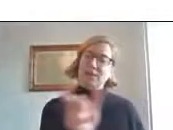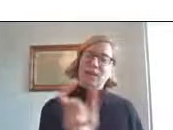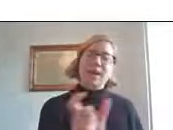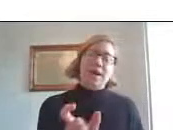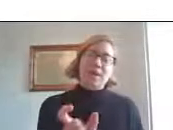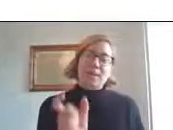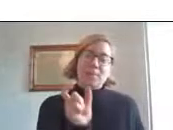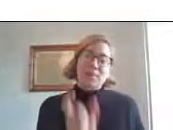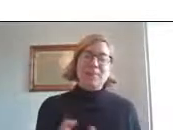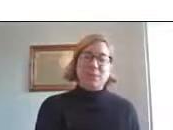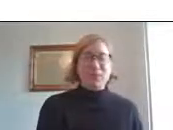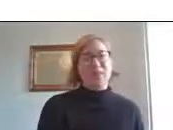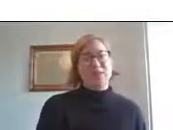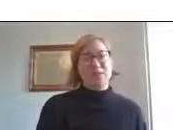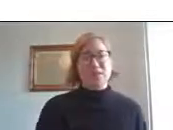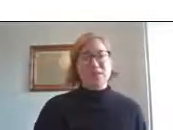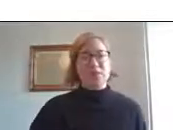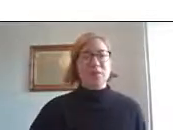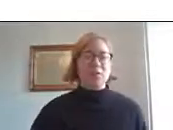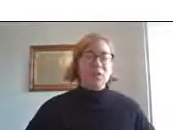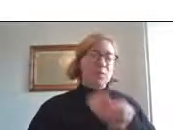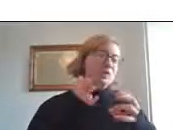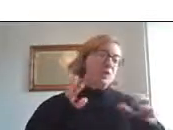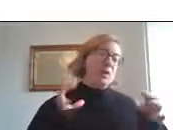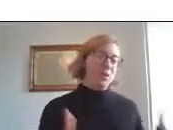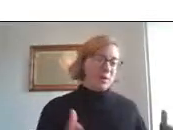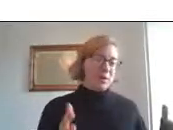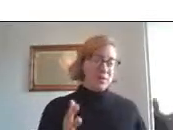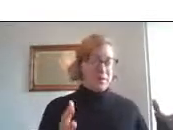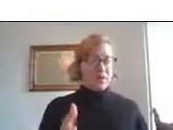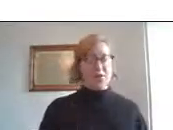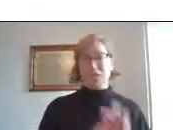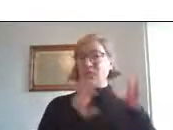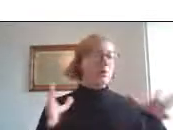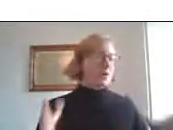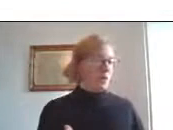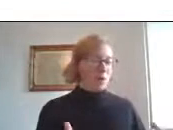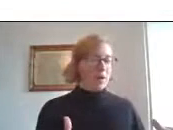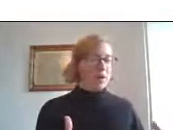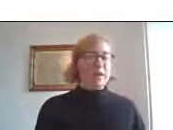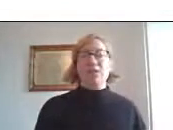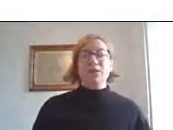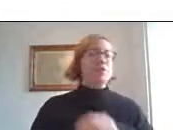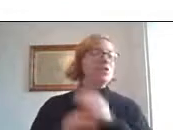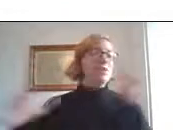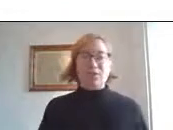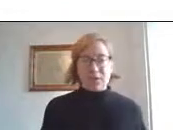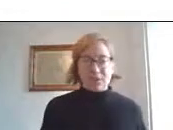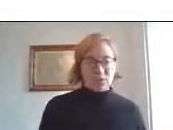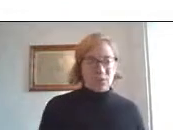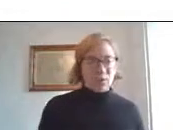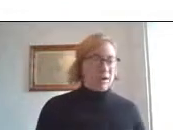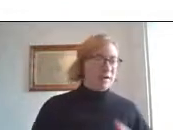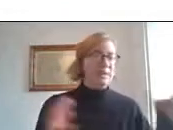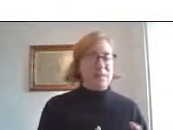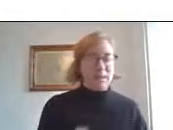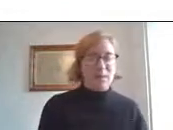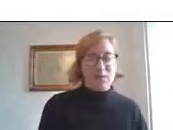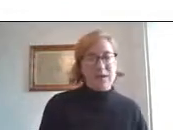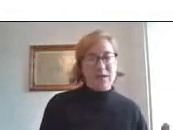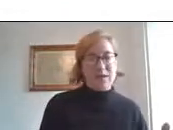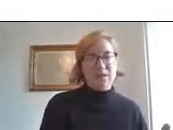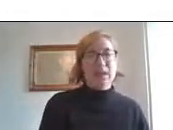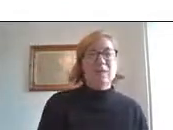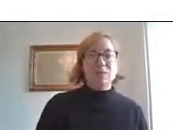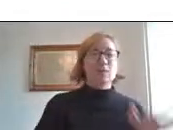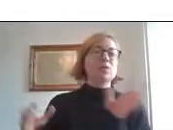find a kind of a midpoint in the middle. So you don't want to avoid the issue, so you don't want to ignore it. You don't want to do everything for them and anticipate